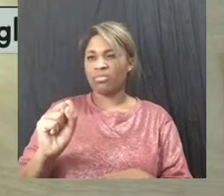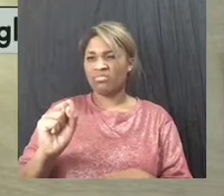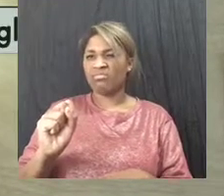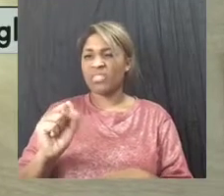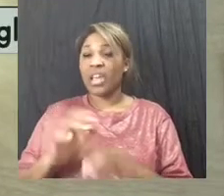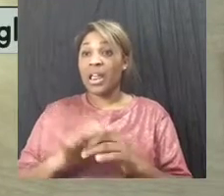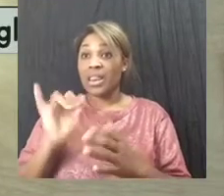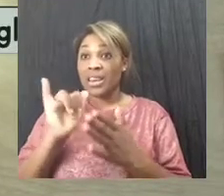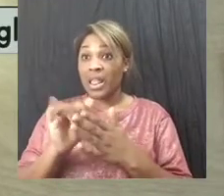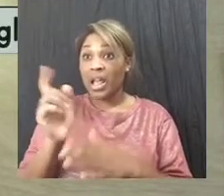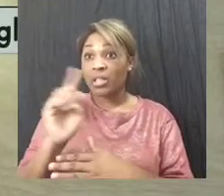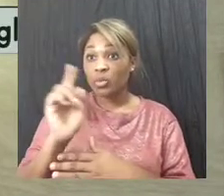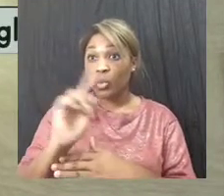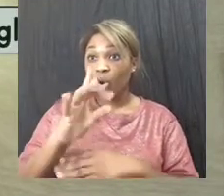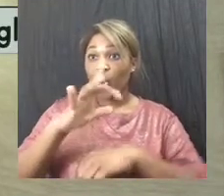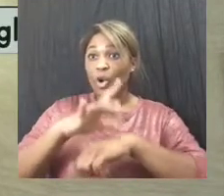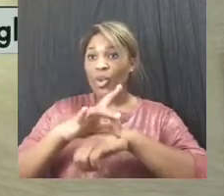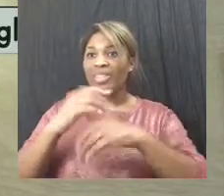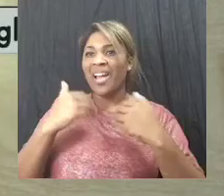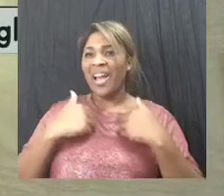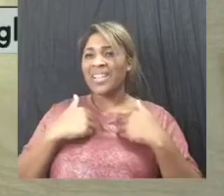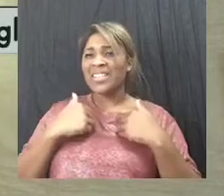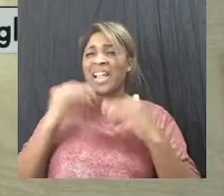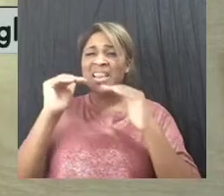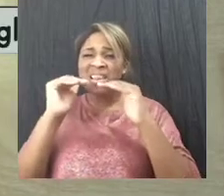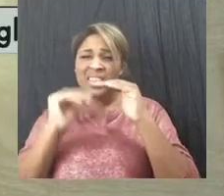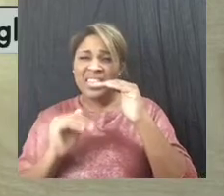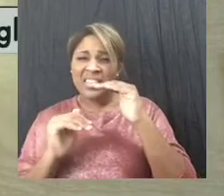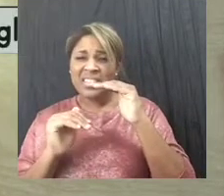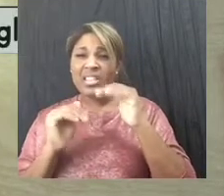where the Earth has the least amount of sunlight.